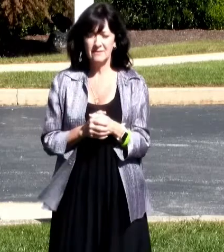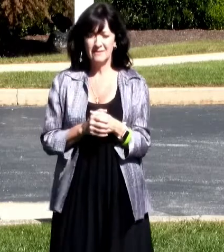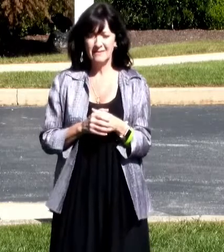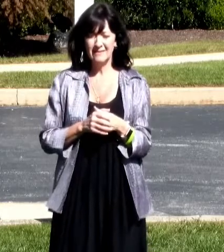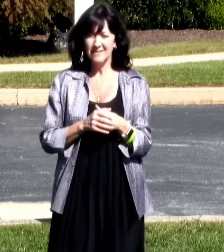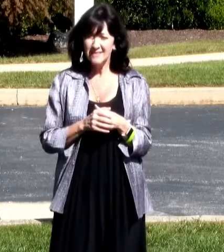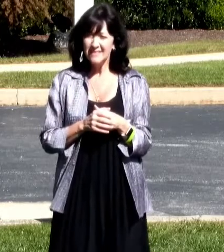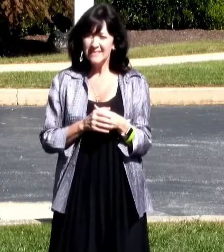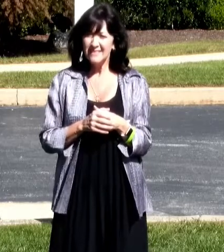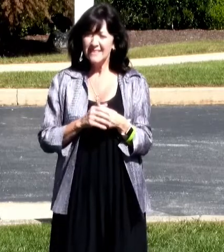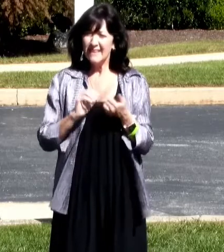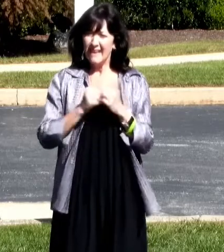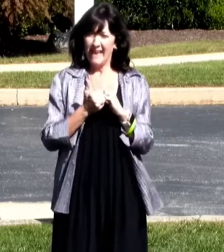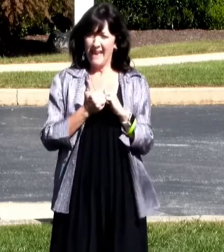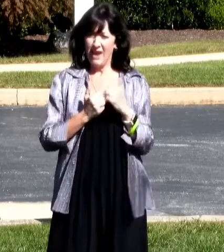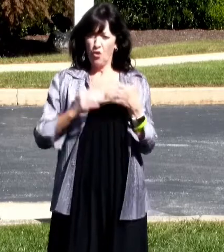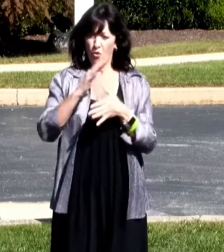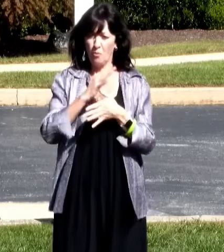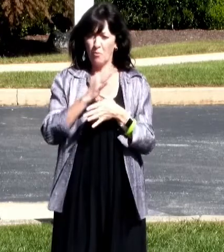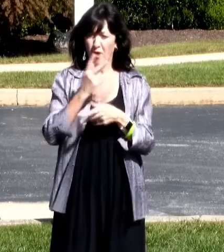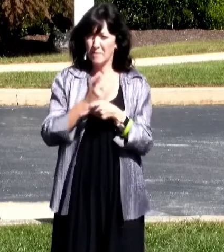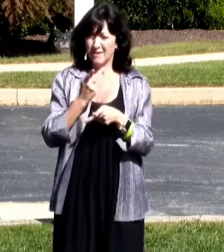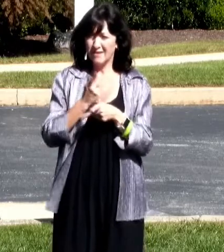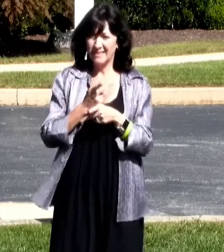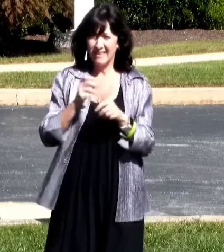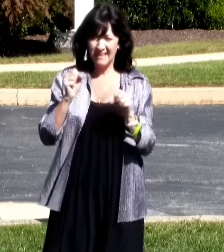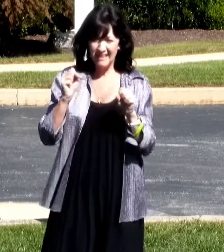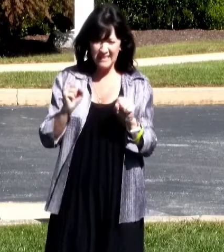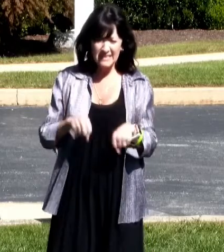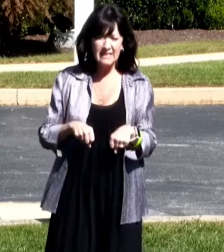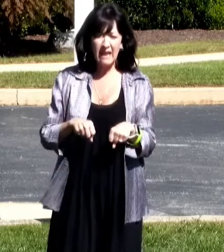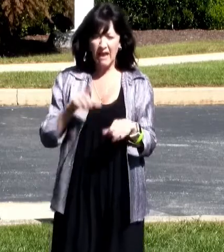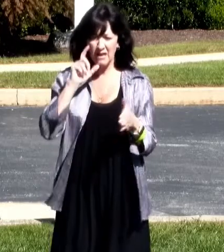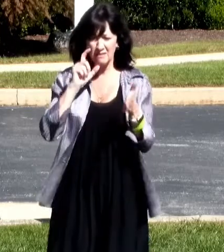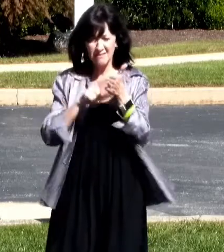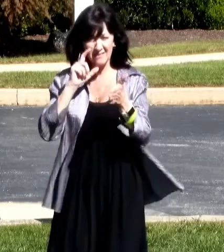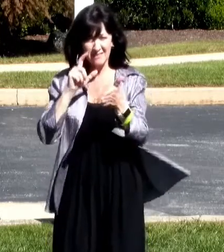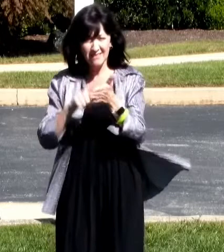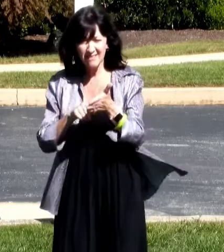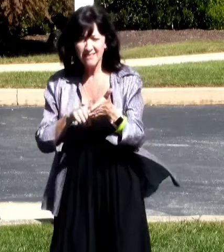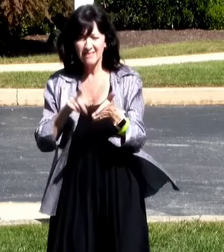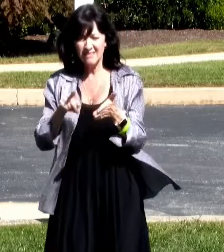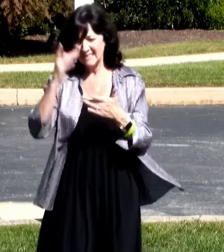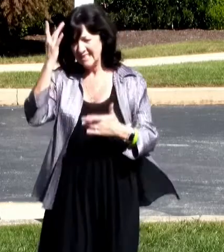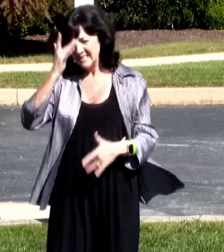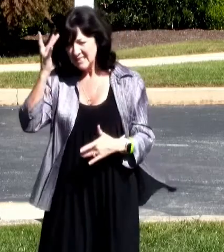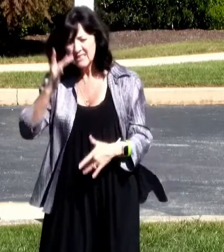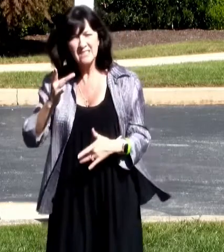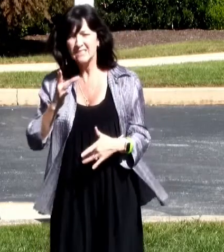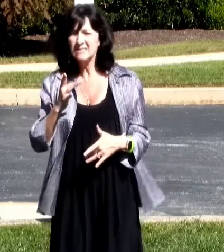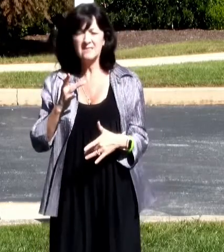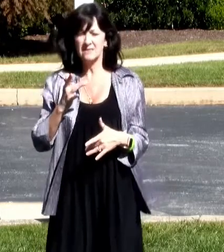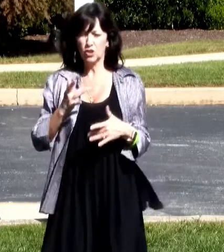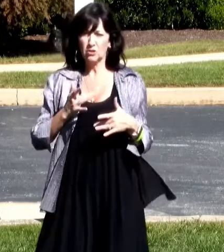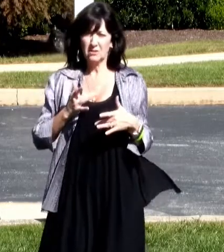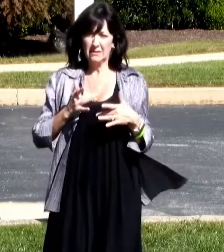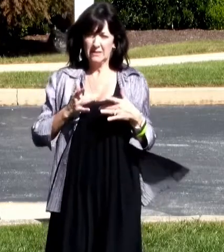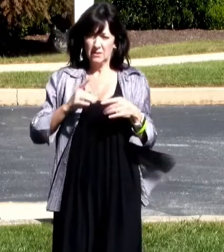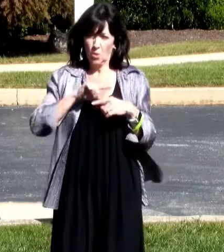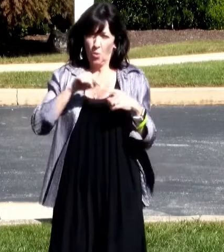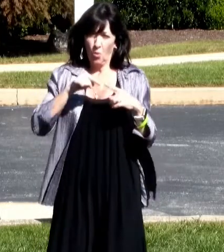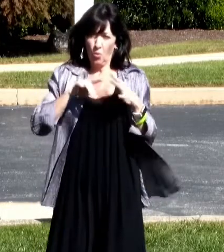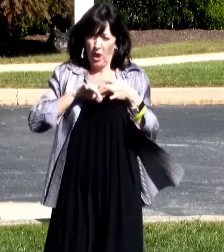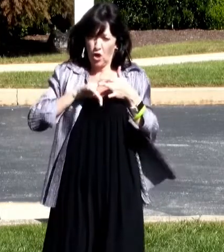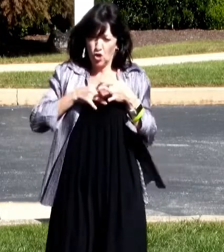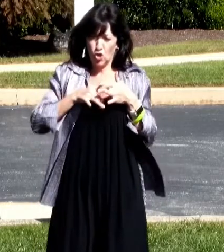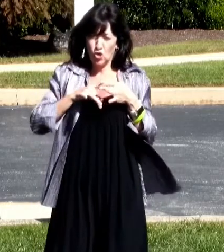already said this, but finding things and illnesses in folks that we can treat early on before they get to the ER is really, it's about